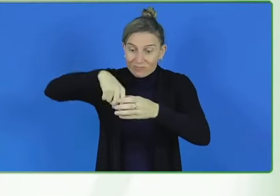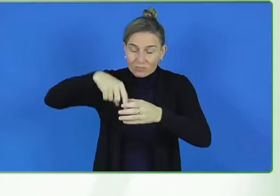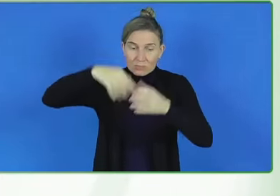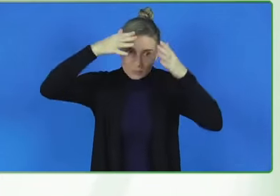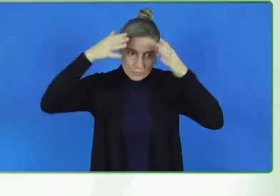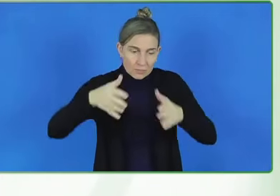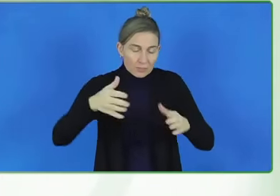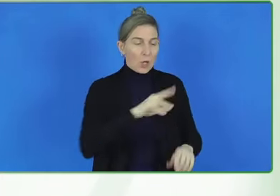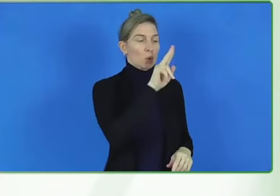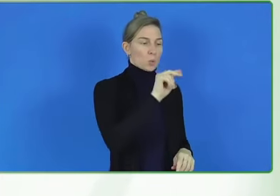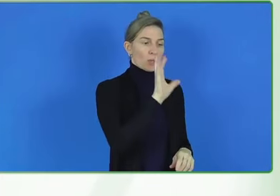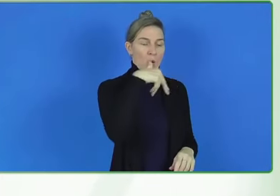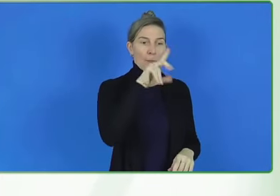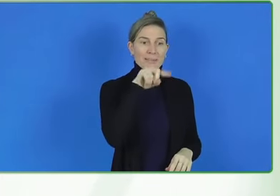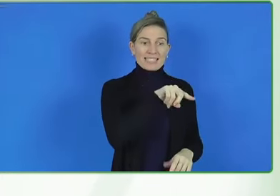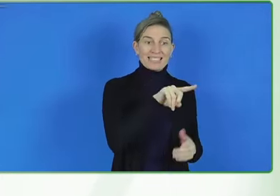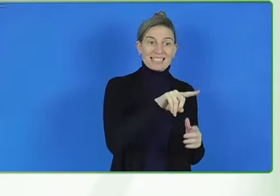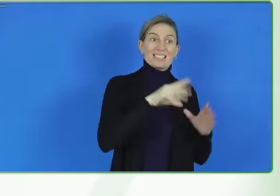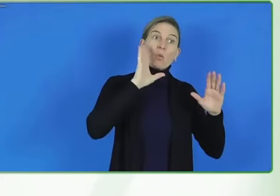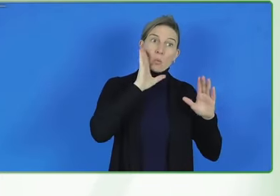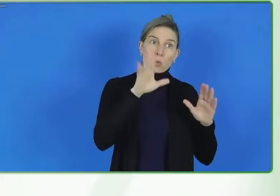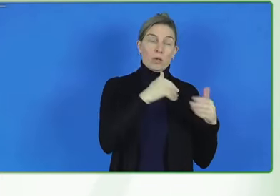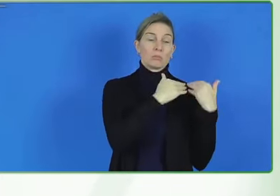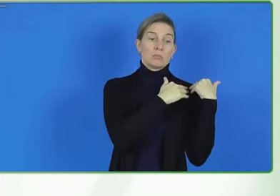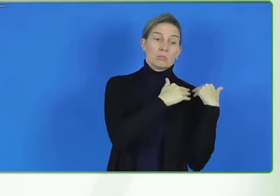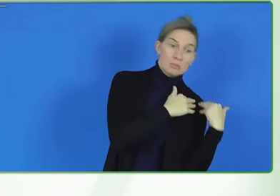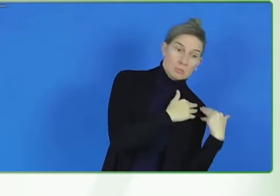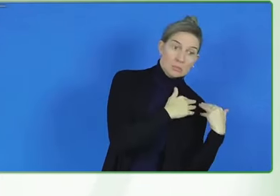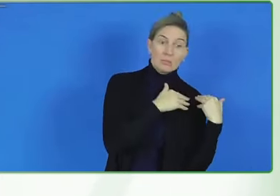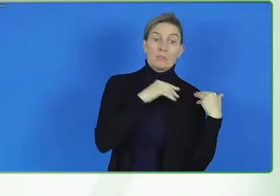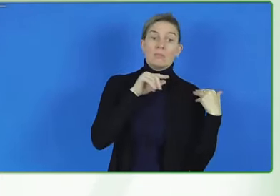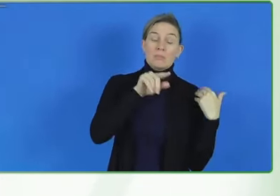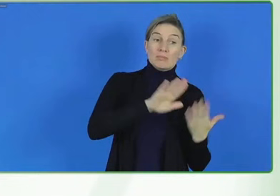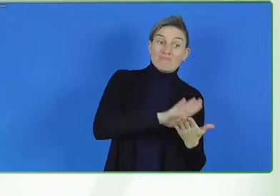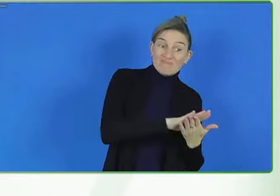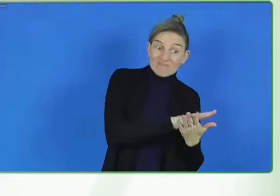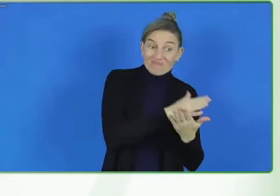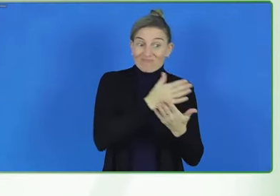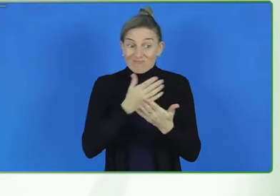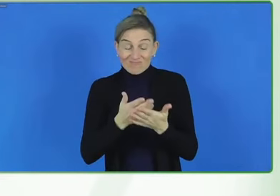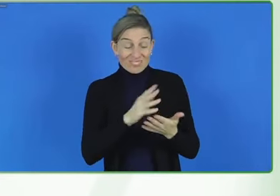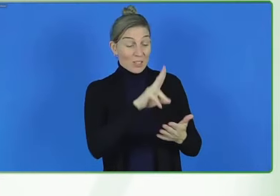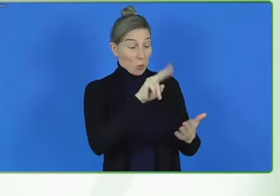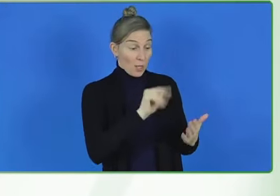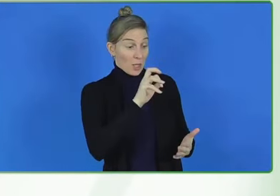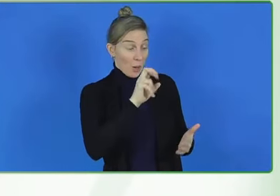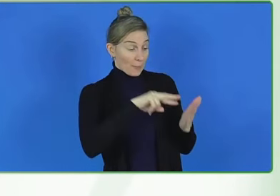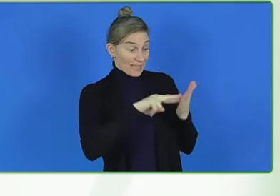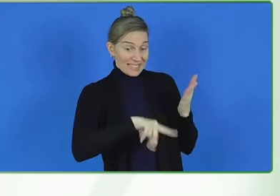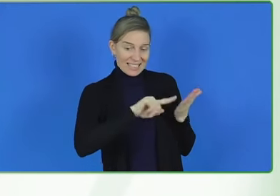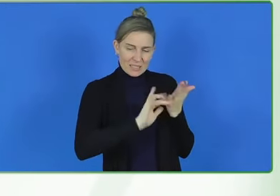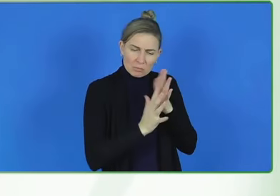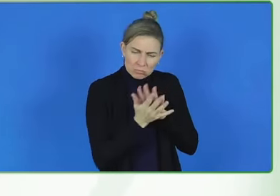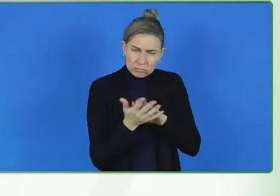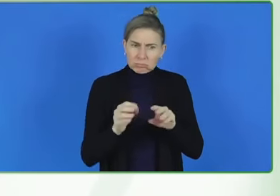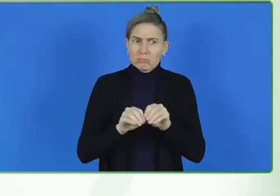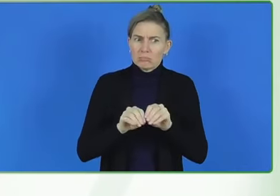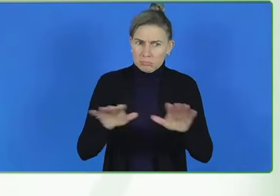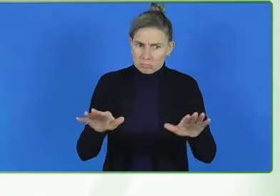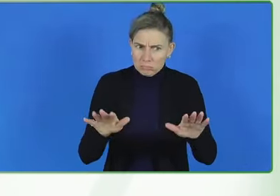This body will play a crucial role in ensuring that we as a state follow through on our UNCRPD